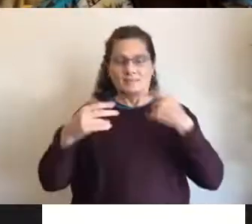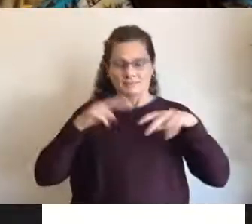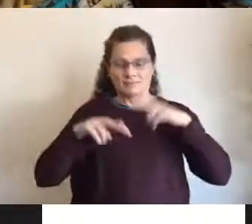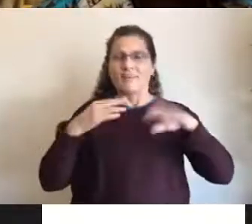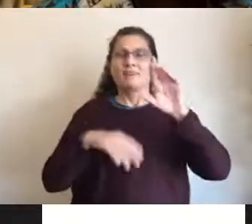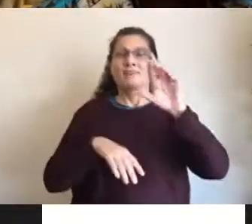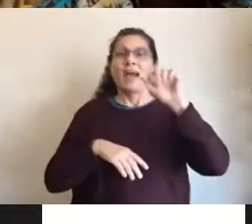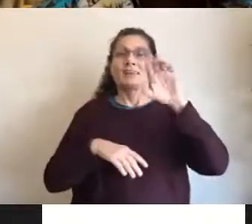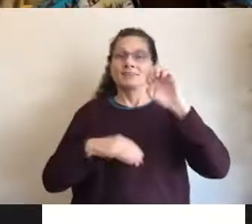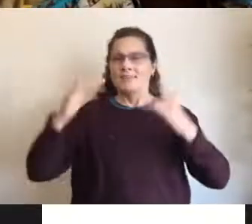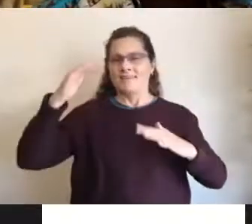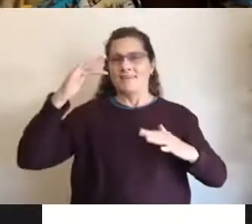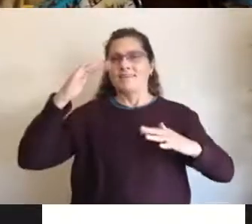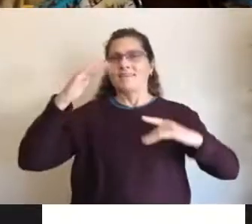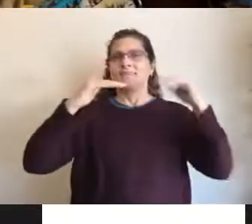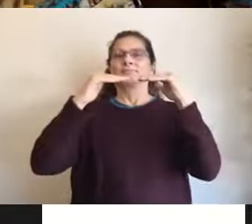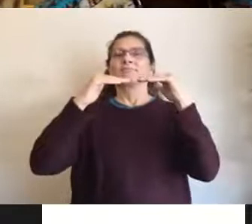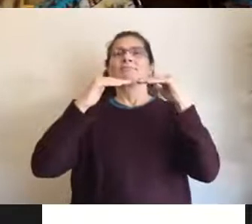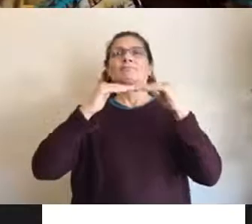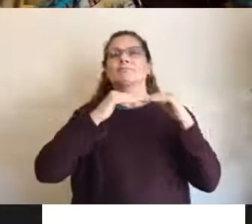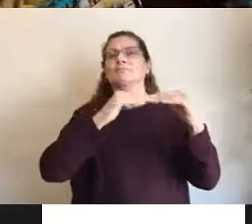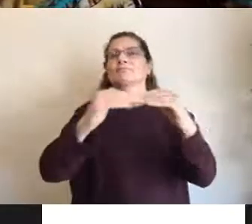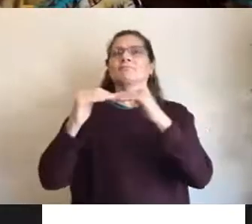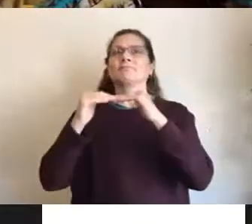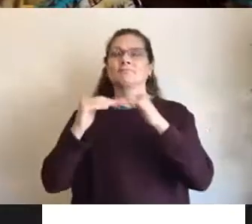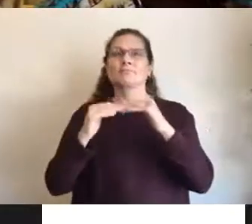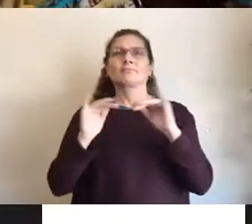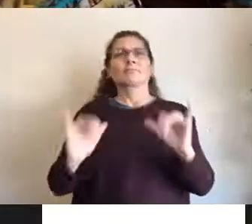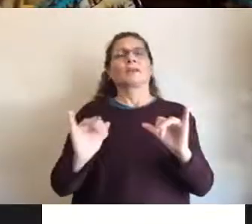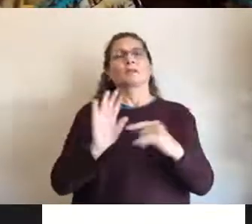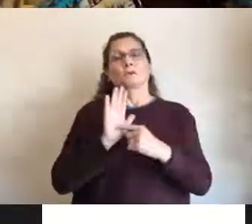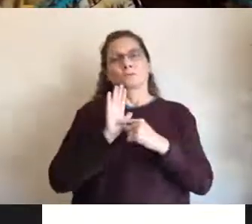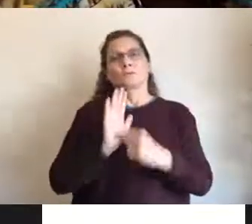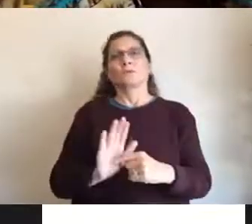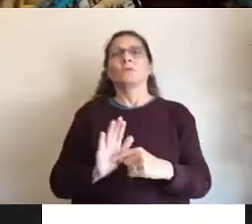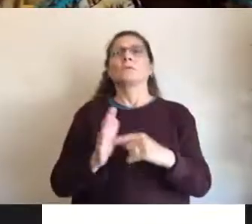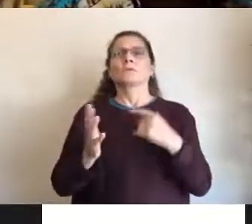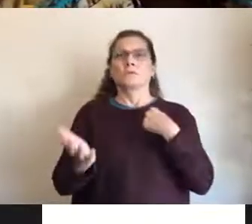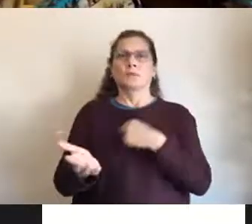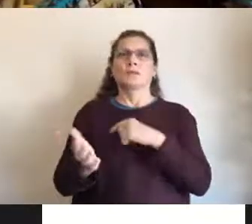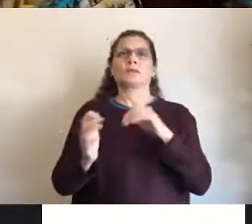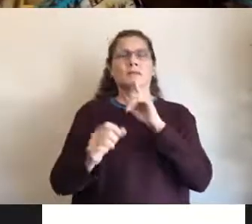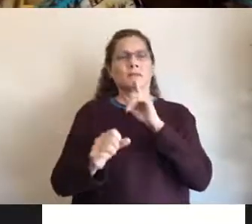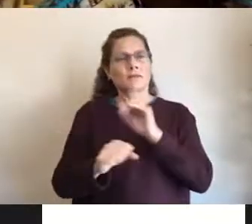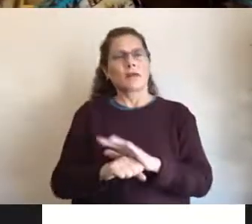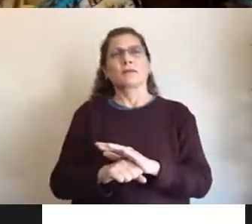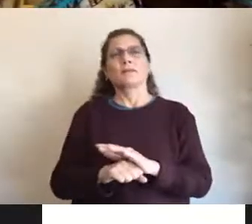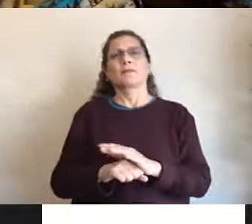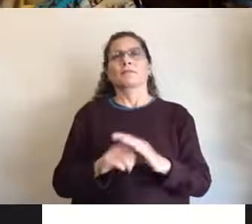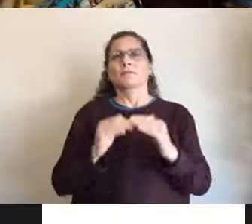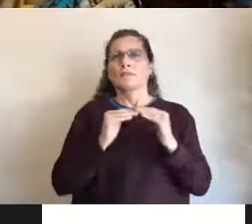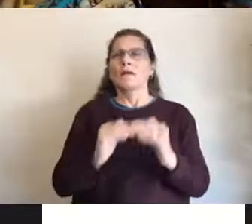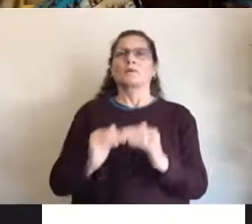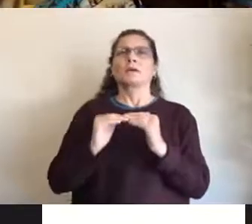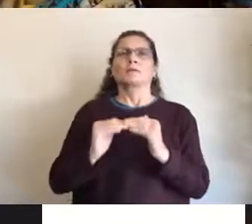engagement across the county and across the political spectrum. It's a testament to those who have helped ensure that COVID-19, this pandemic,